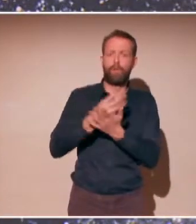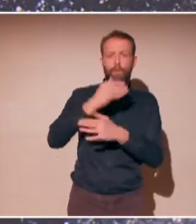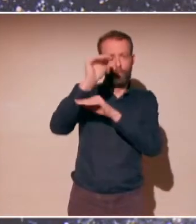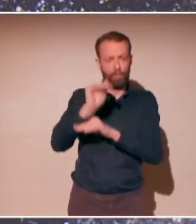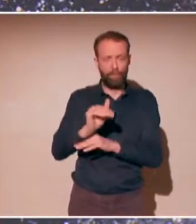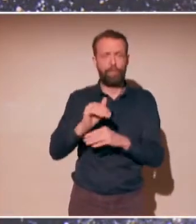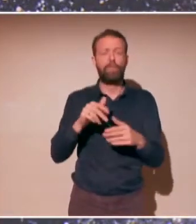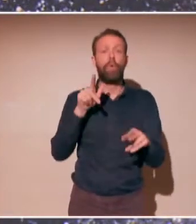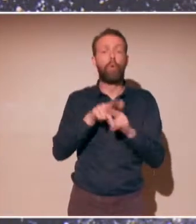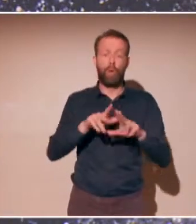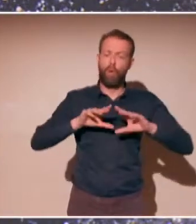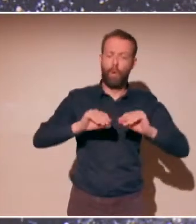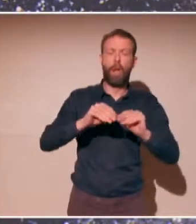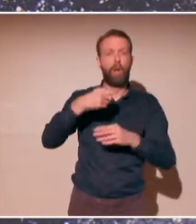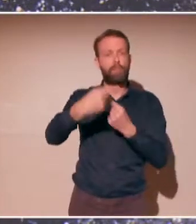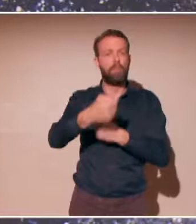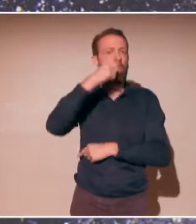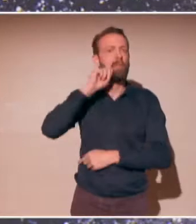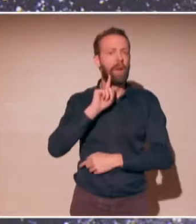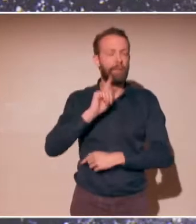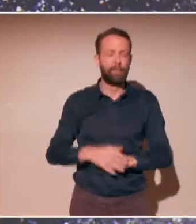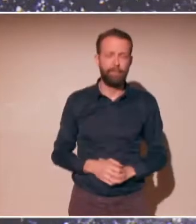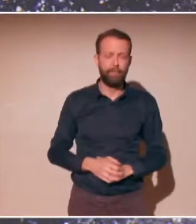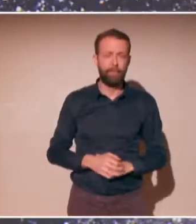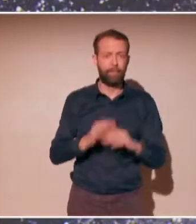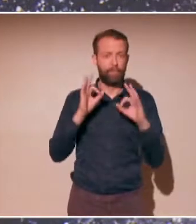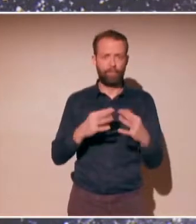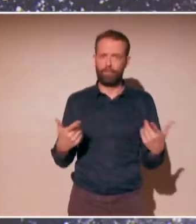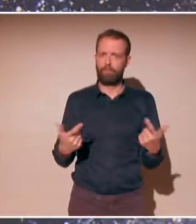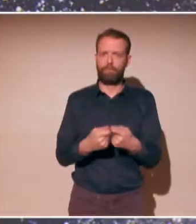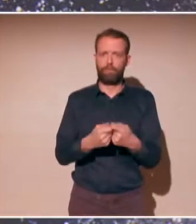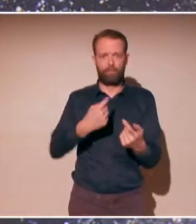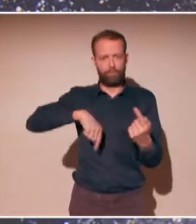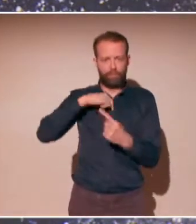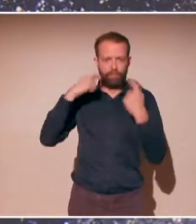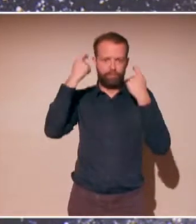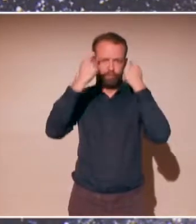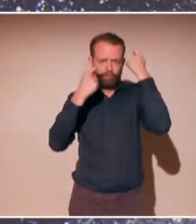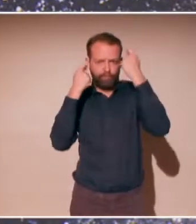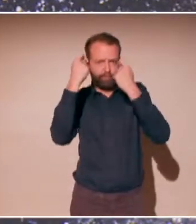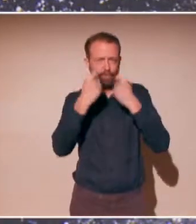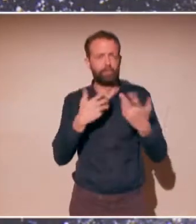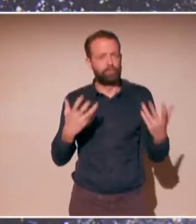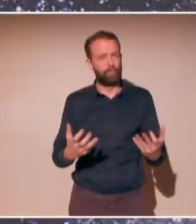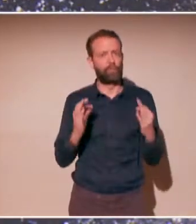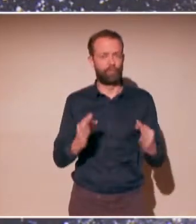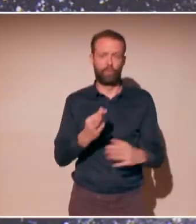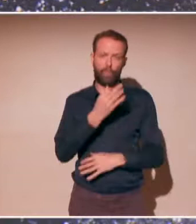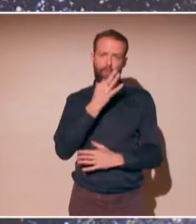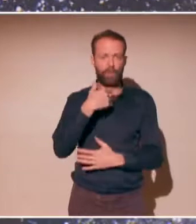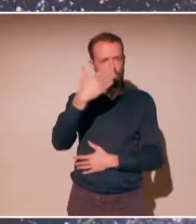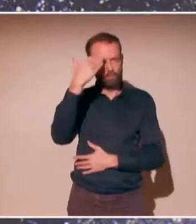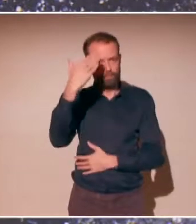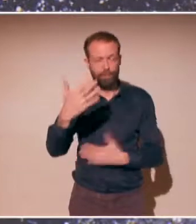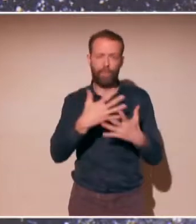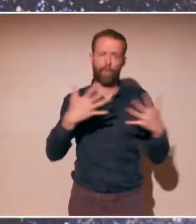discrimination. As of May next year, you, Commissioner, talked about the regulations which will be introduced. And I think that is,